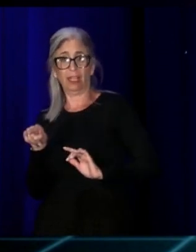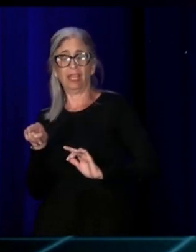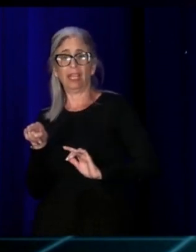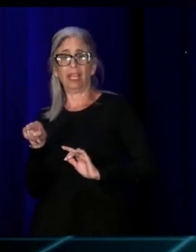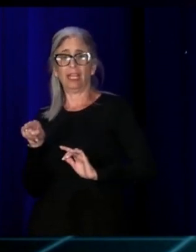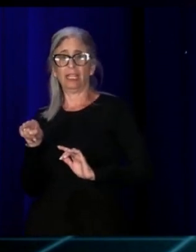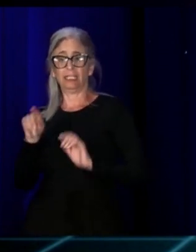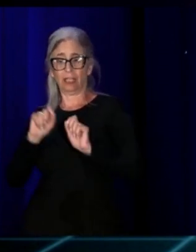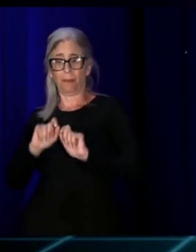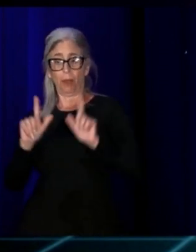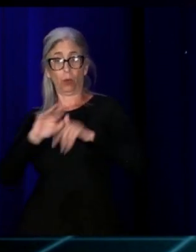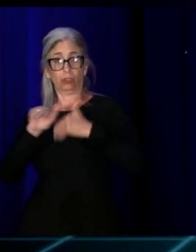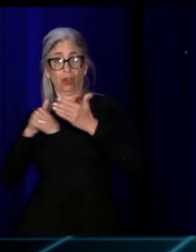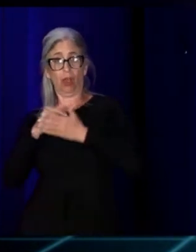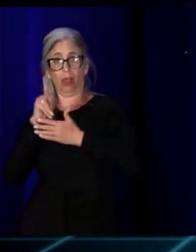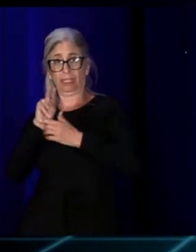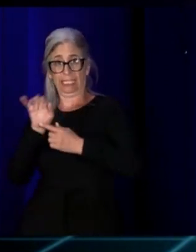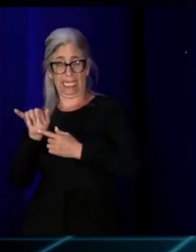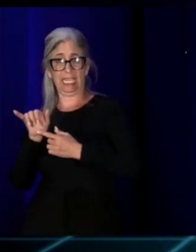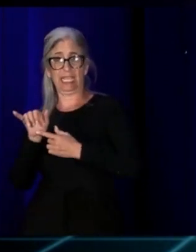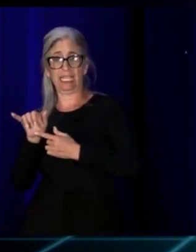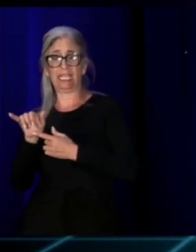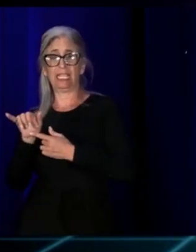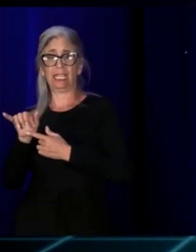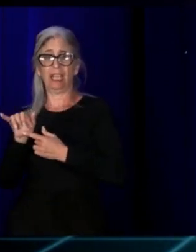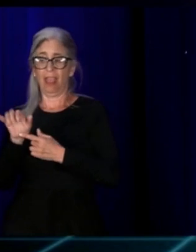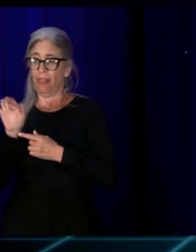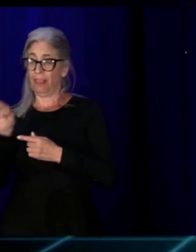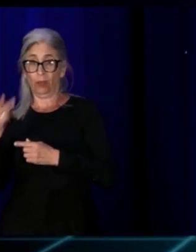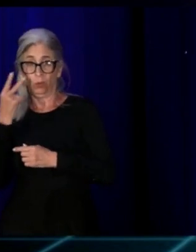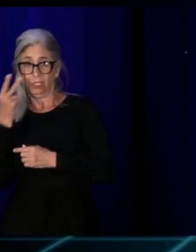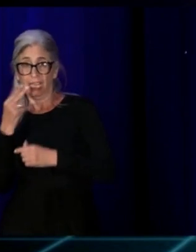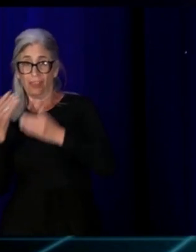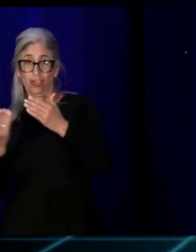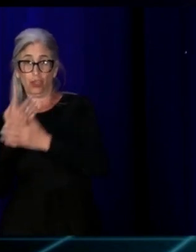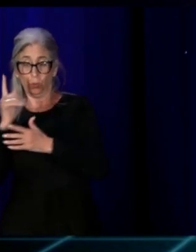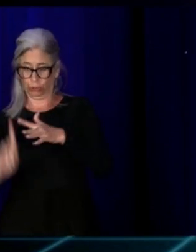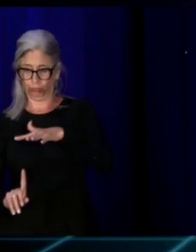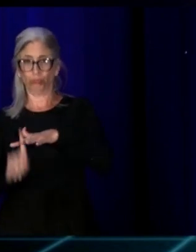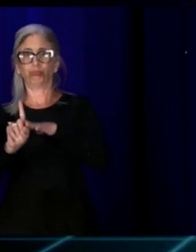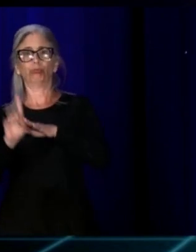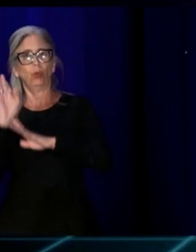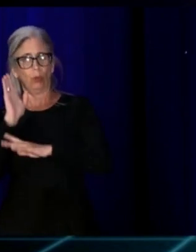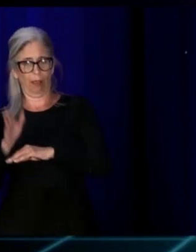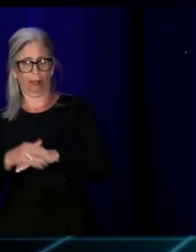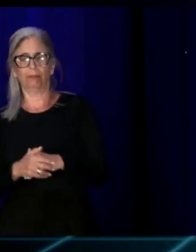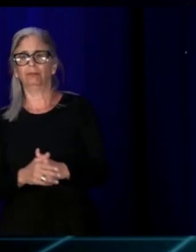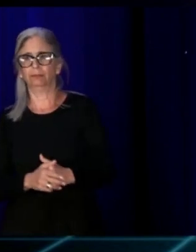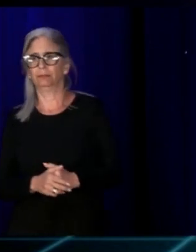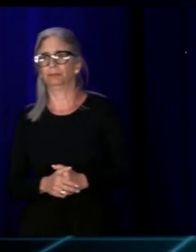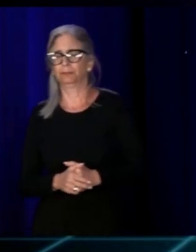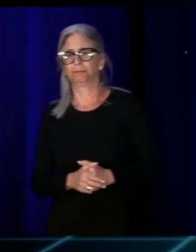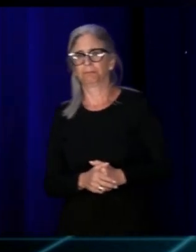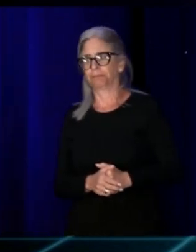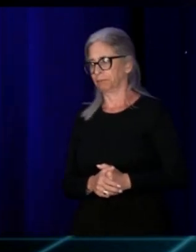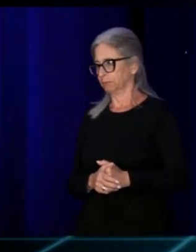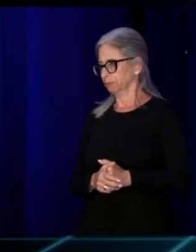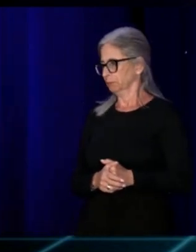a post all key, there we see the new ones are showing up. Lorem ipsum,